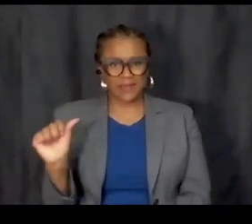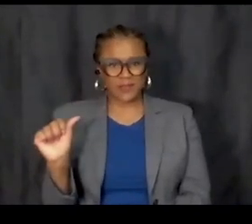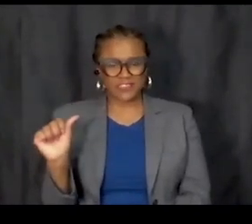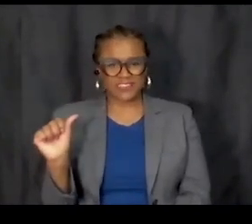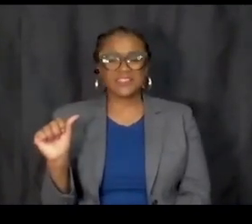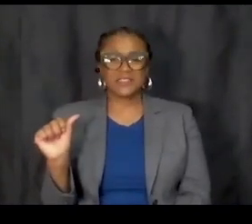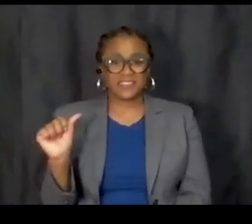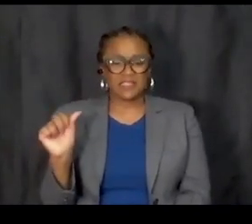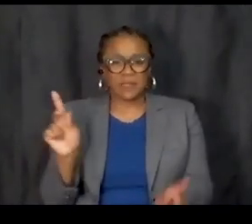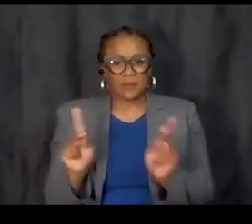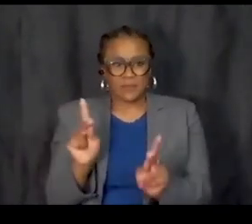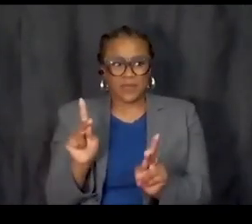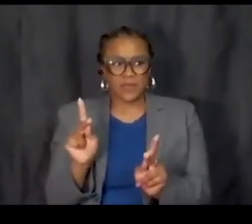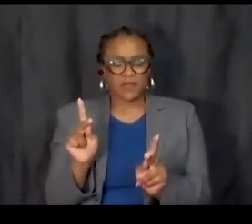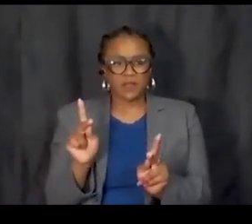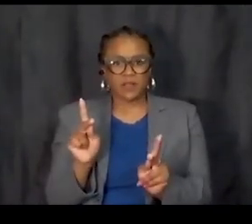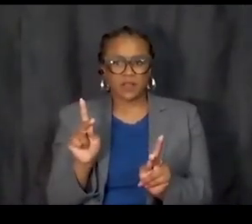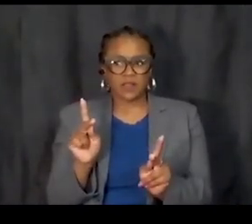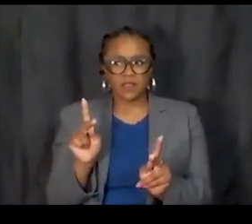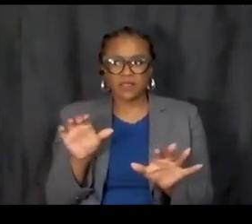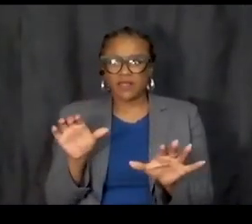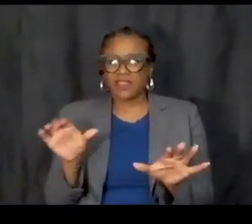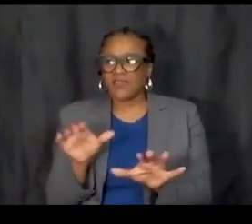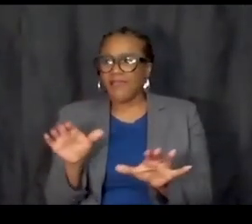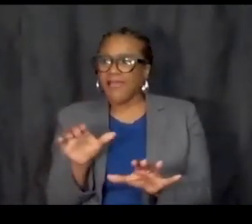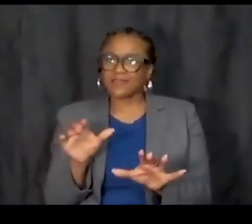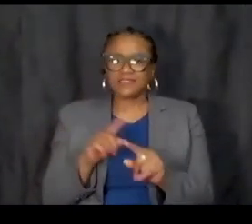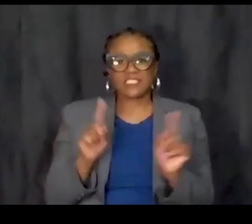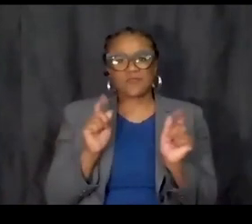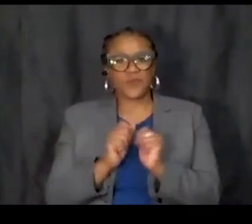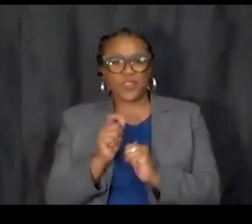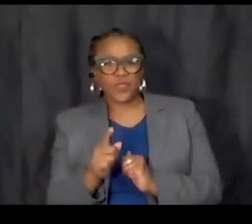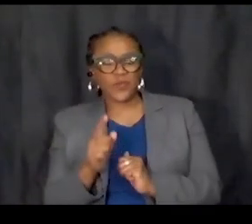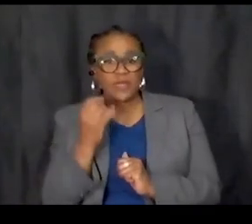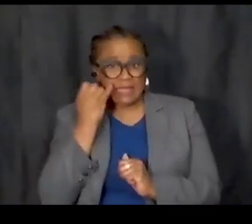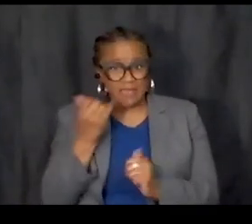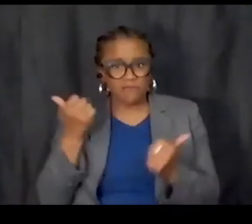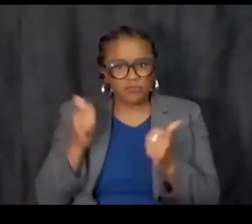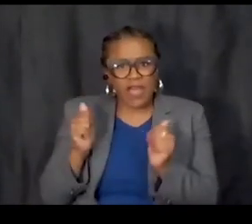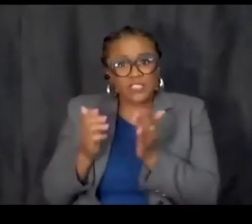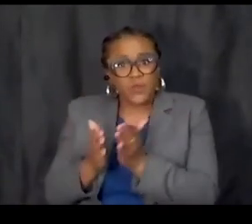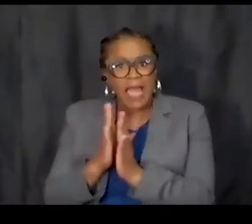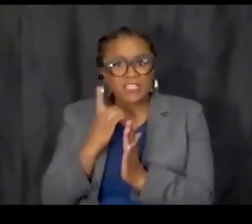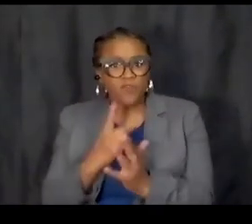people treat you in a different way. And if you try to ask for accommodation,